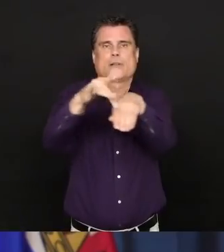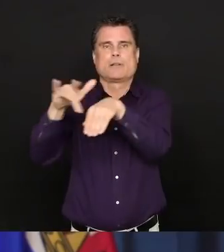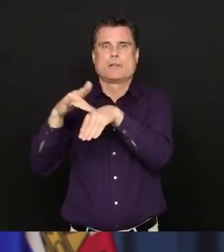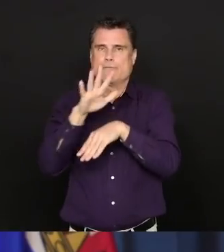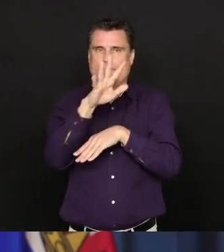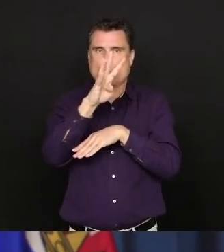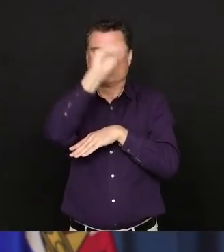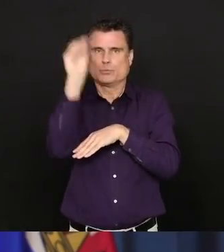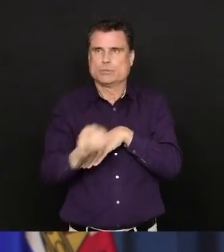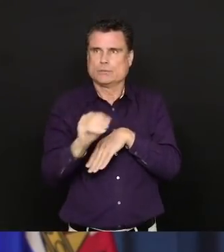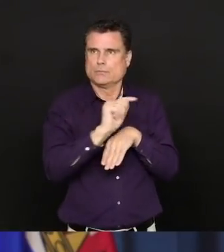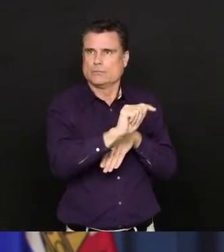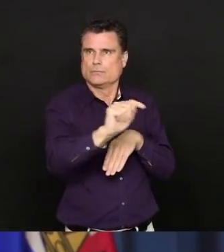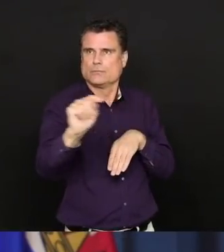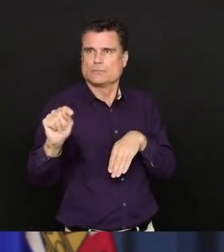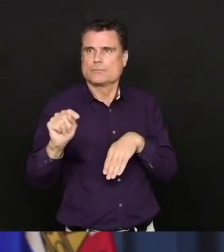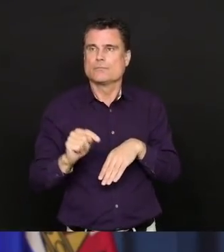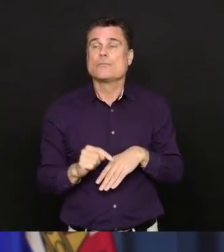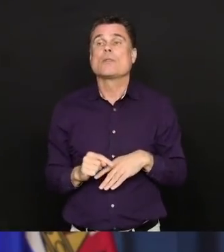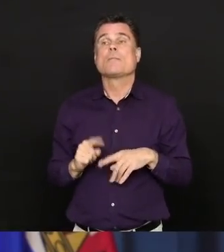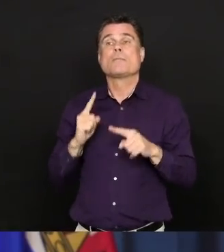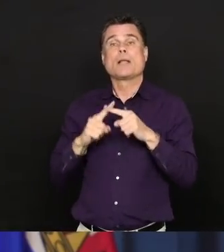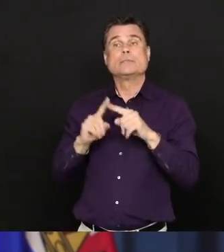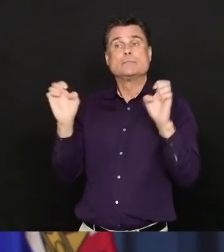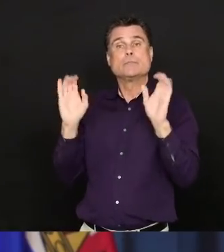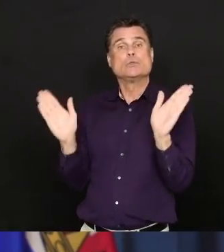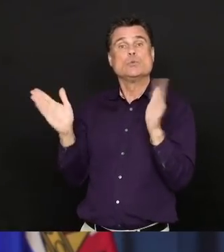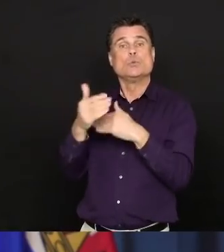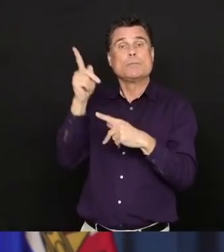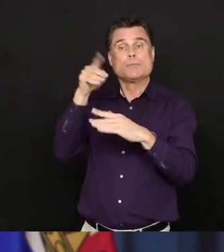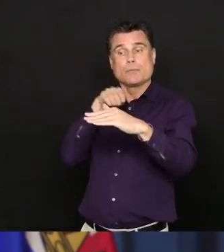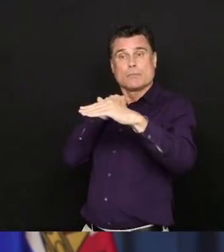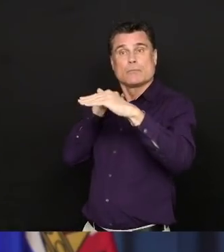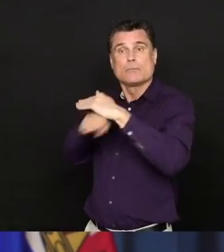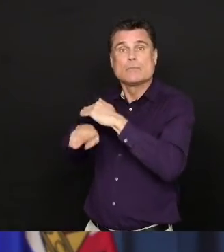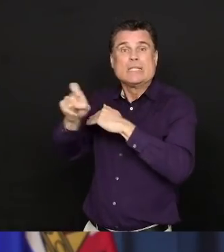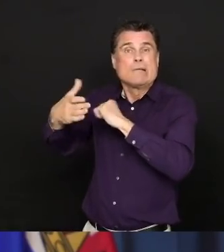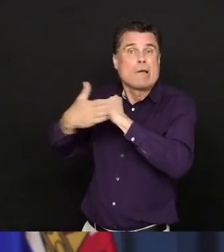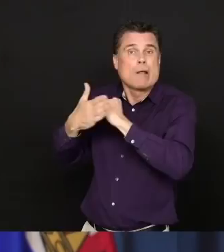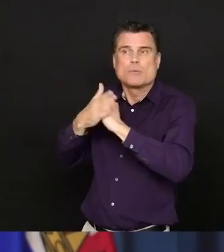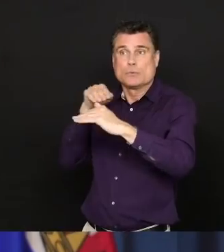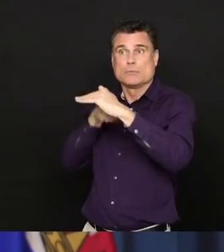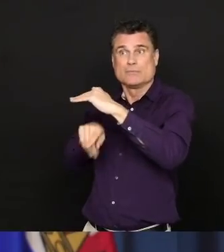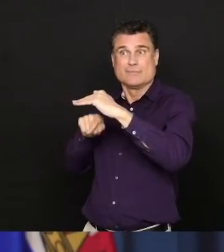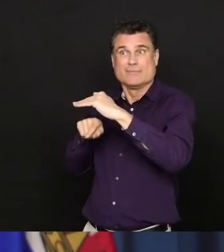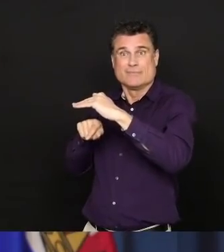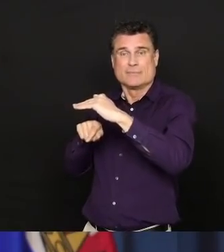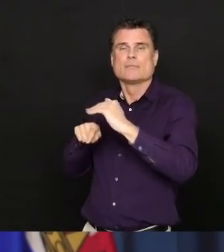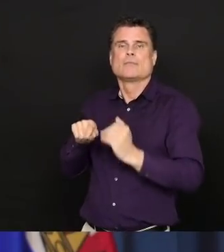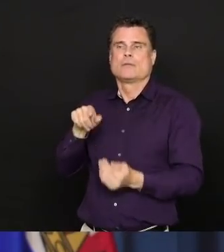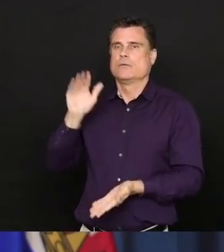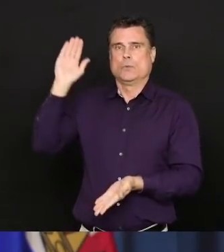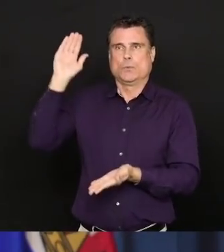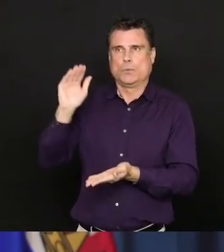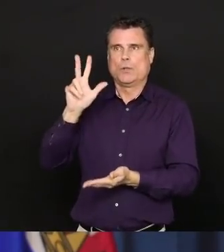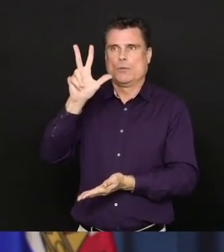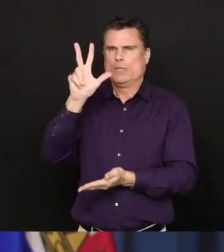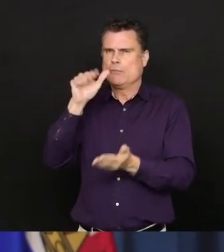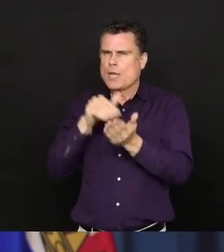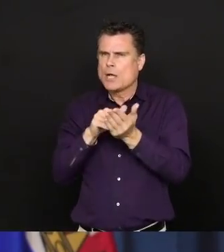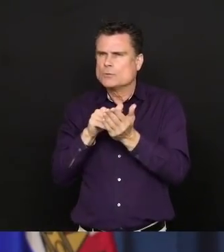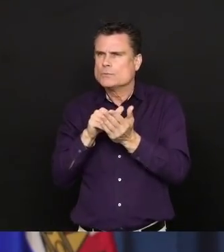second. 54.3% of our critical care beds are currently occupied in BC, and the number of